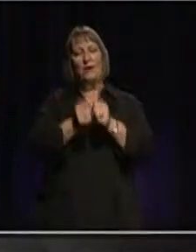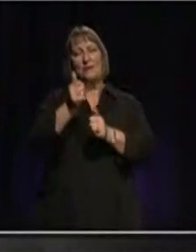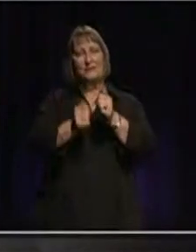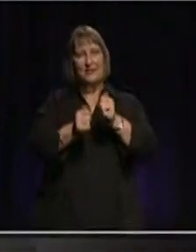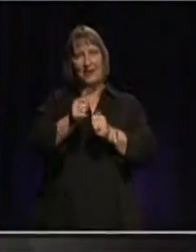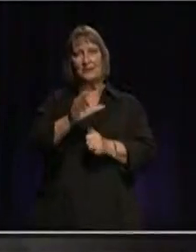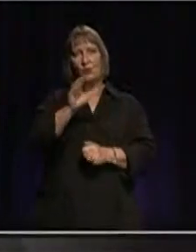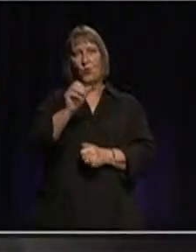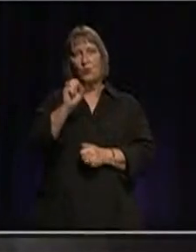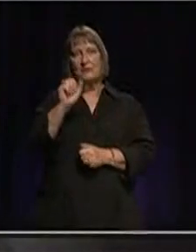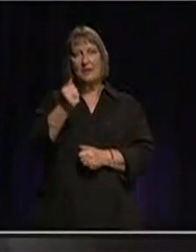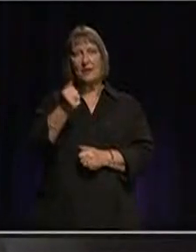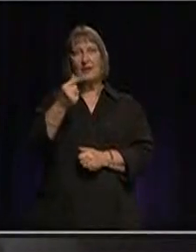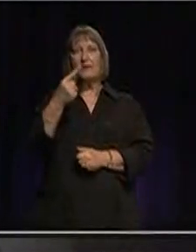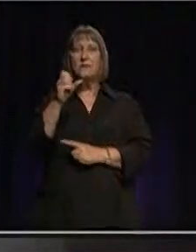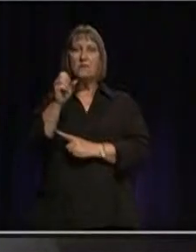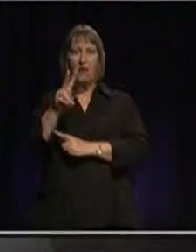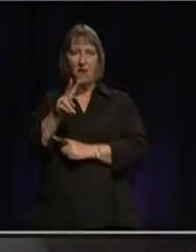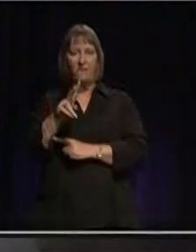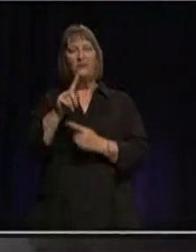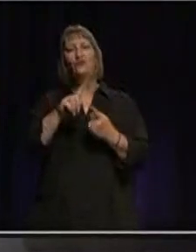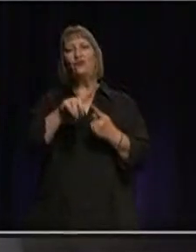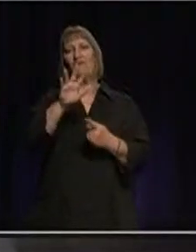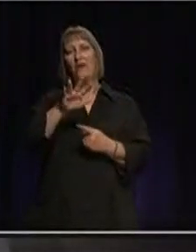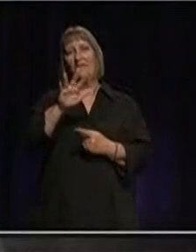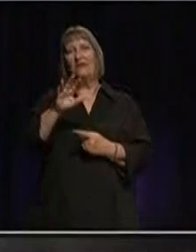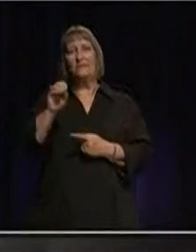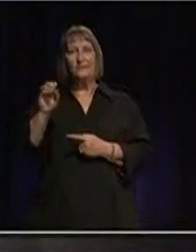to 55000 or by going to the website